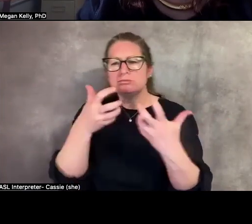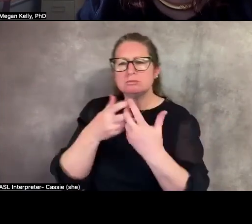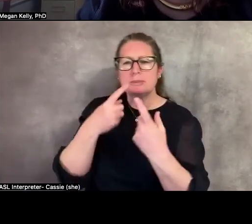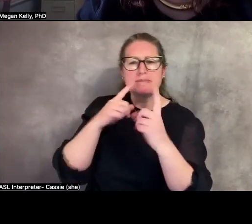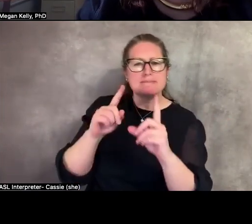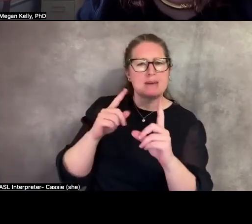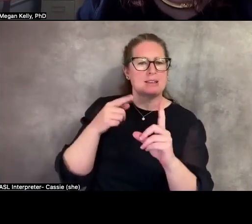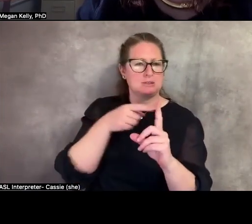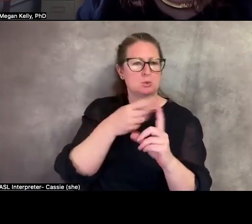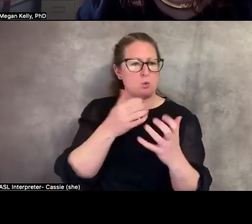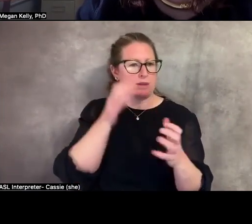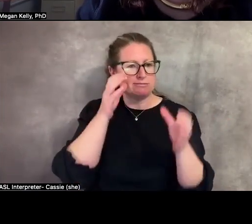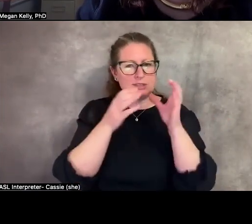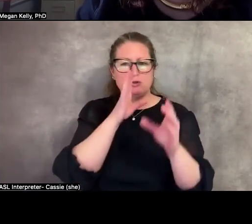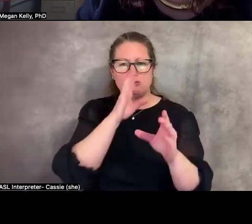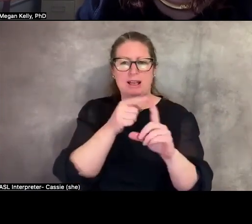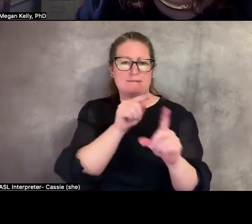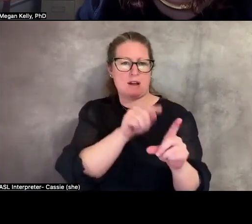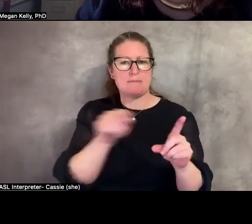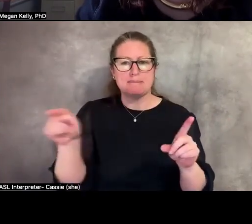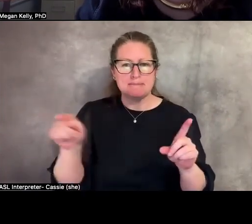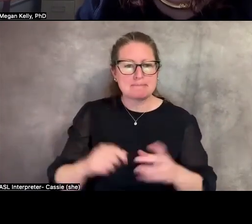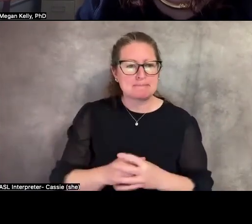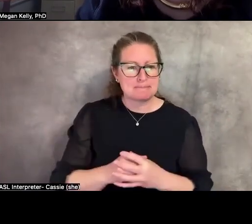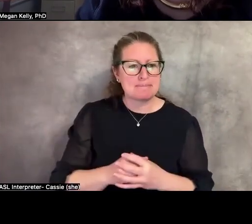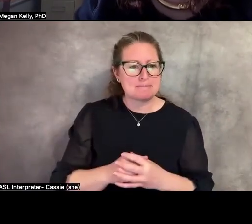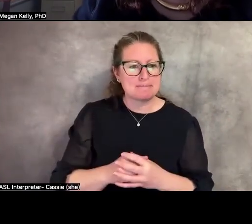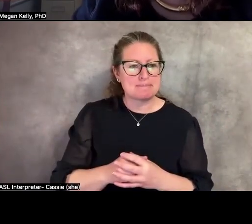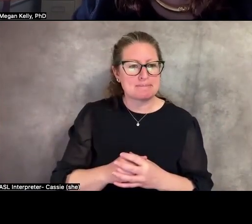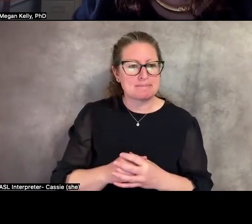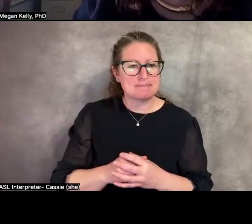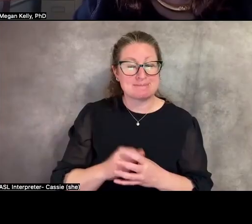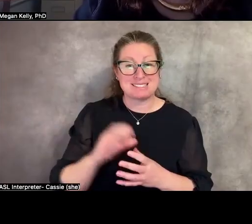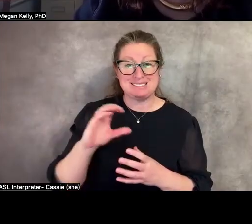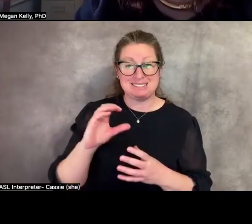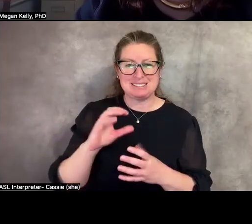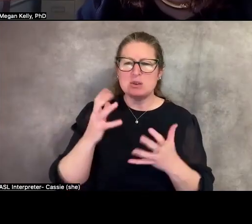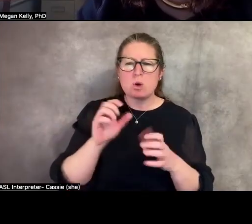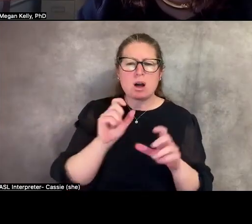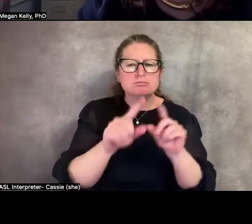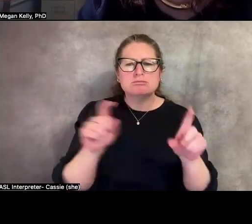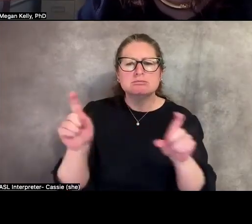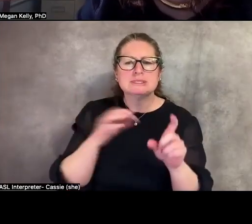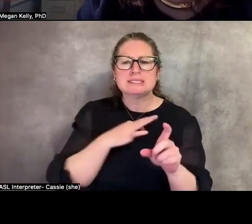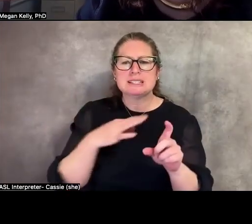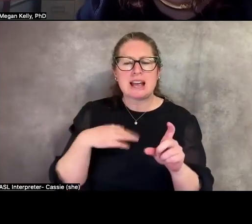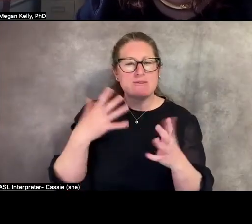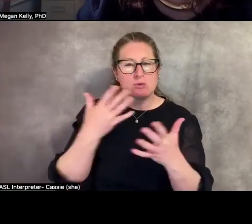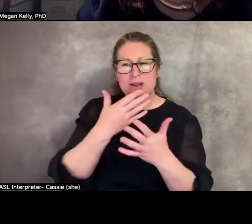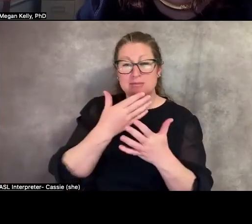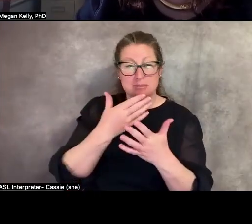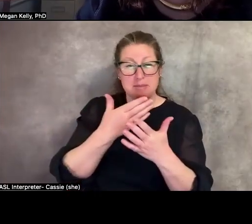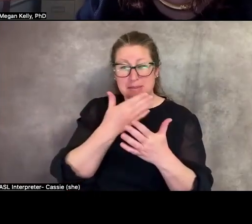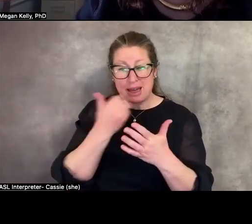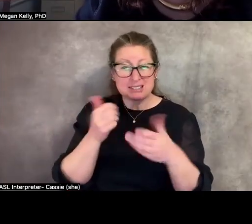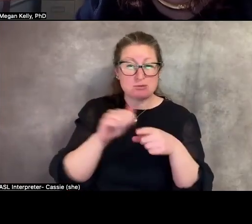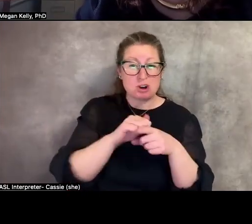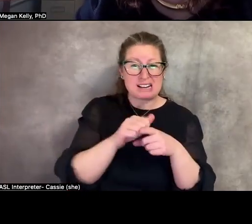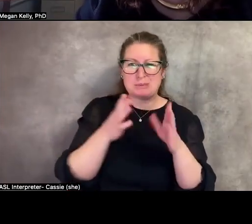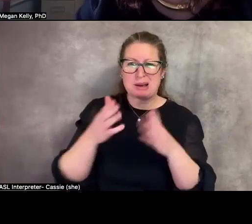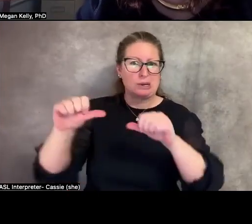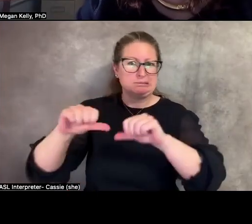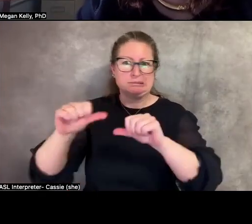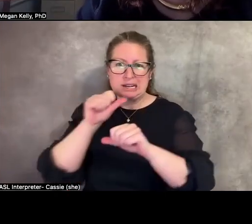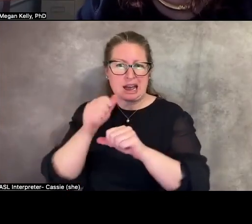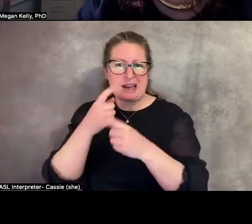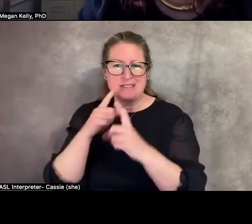from them. And we also asked about what practices that staff believed were ineffective and the supports that they believe were